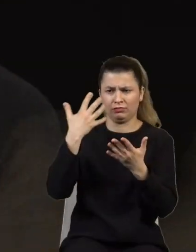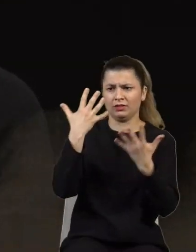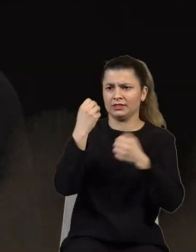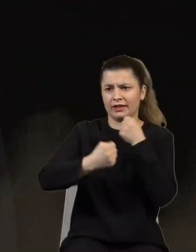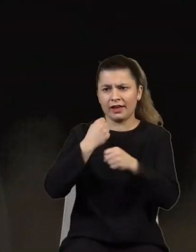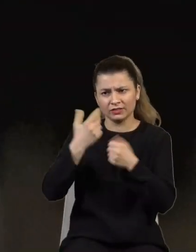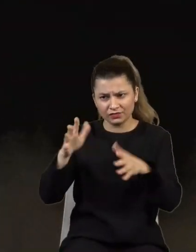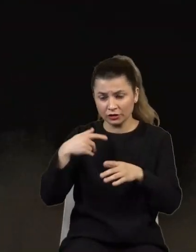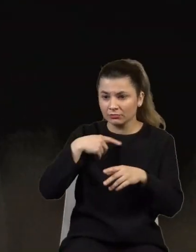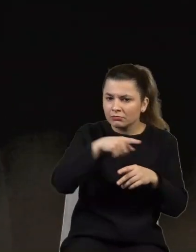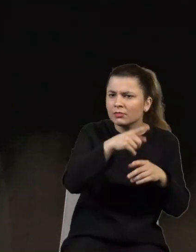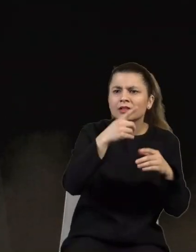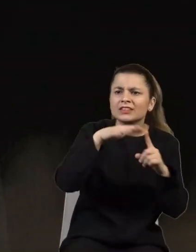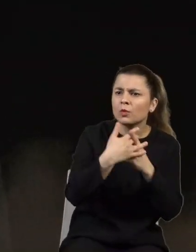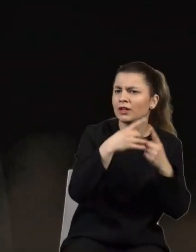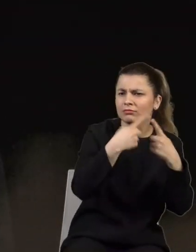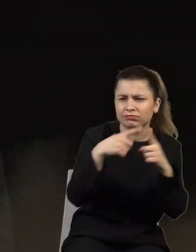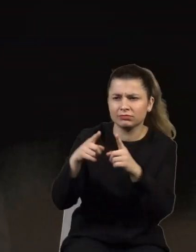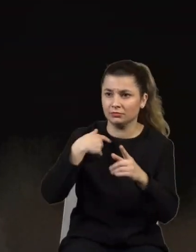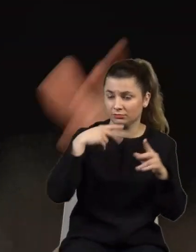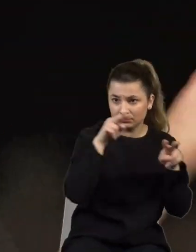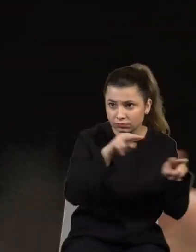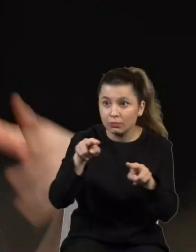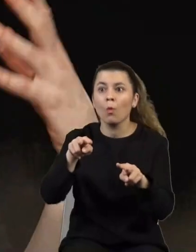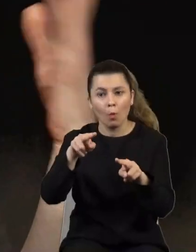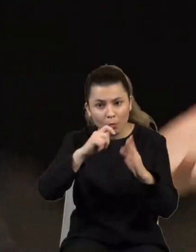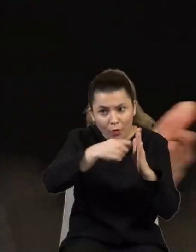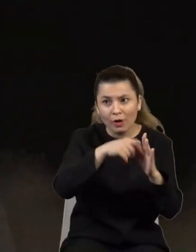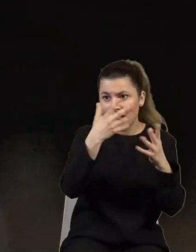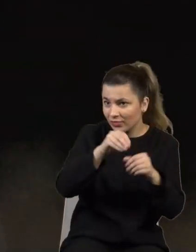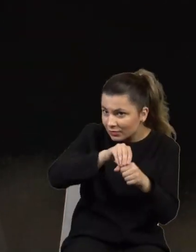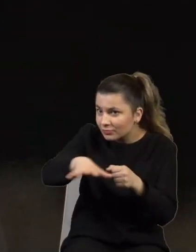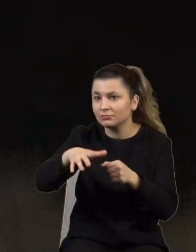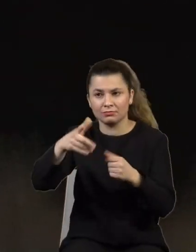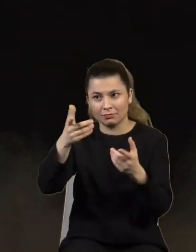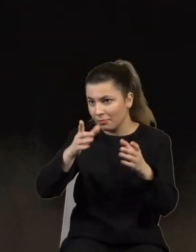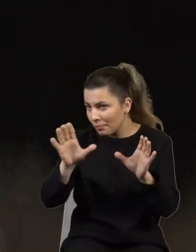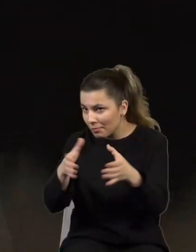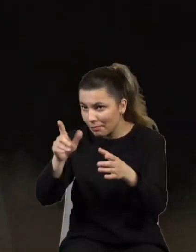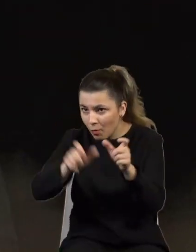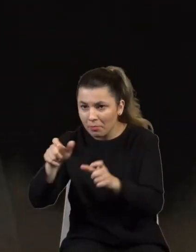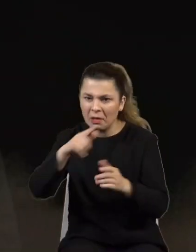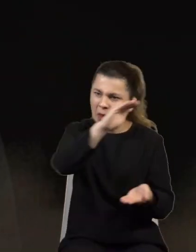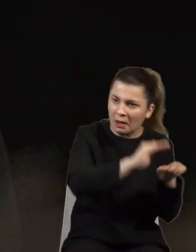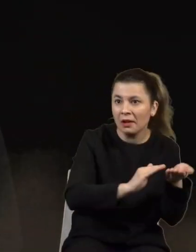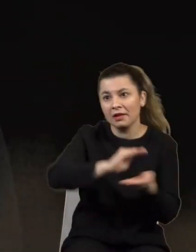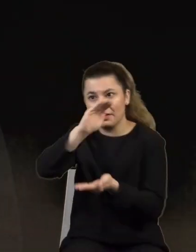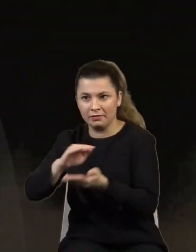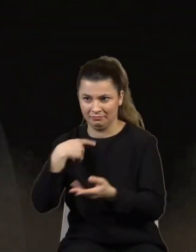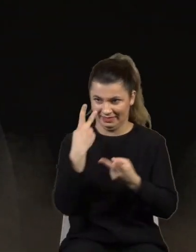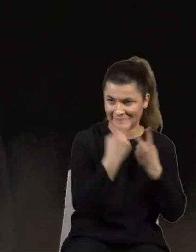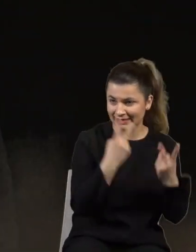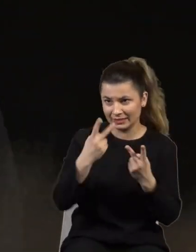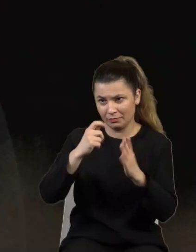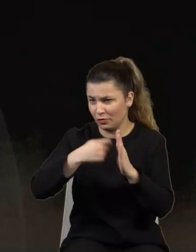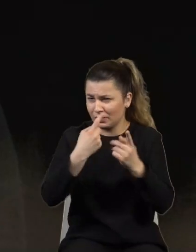the most impact. And what we found was that really these urban and peri-urban projects that Oksana also talked about are